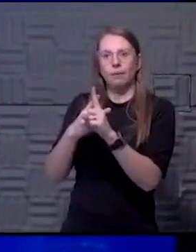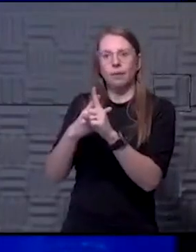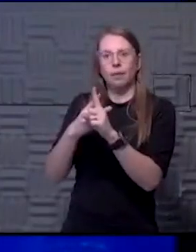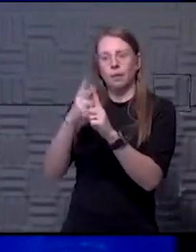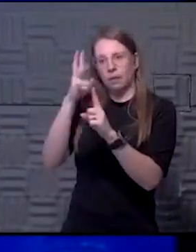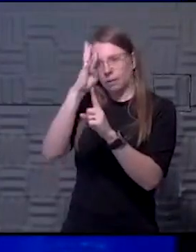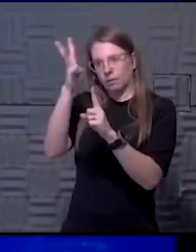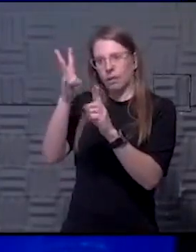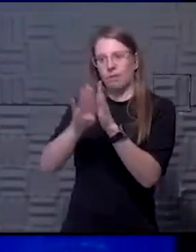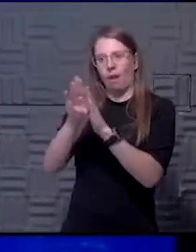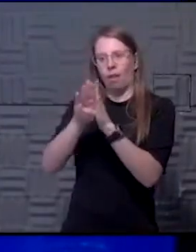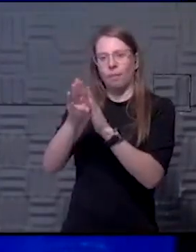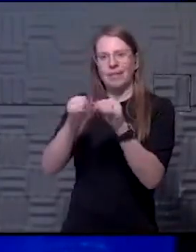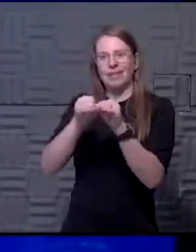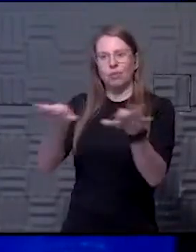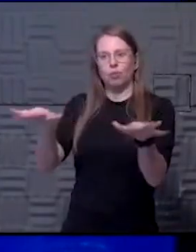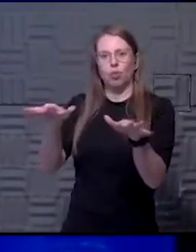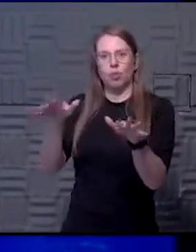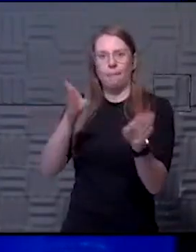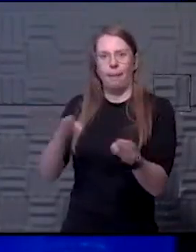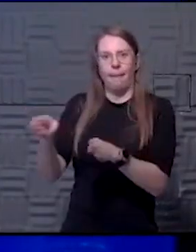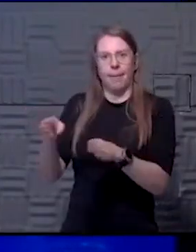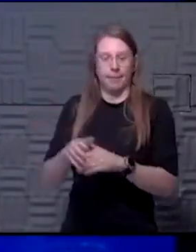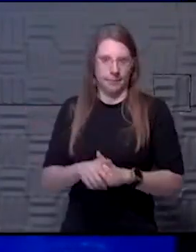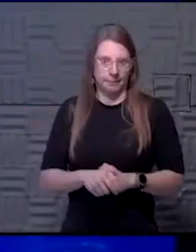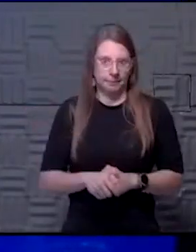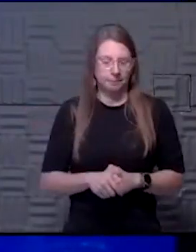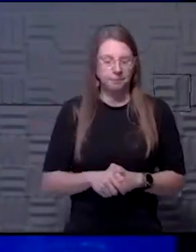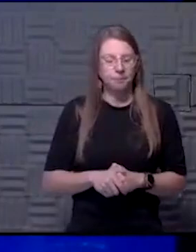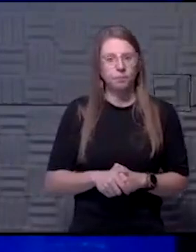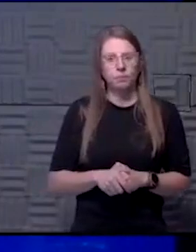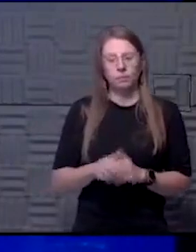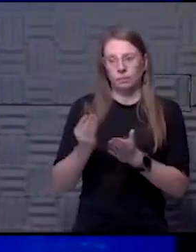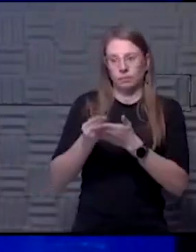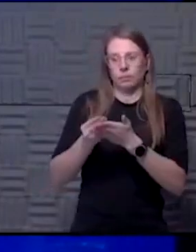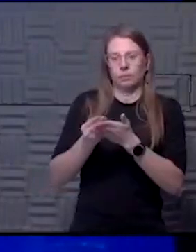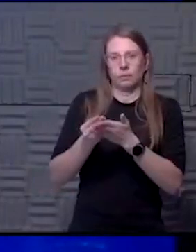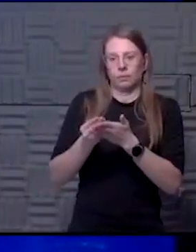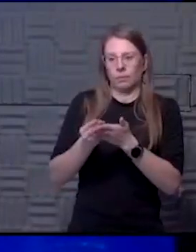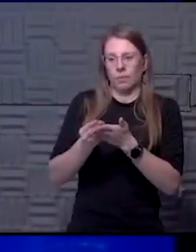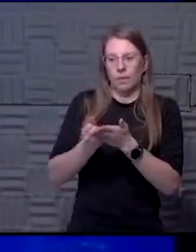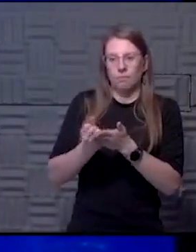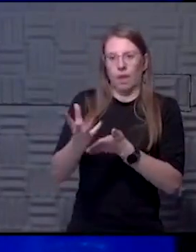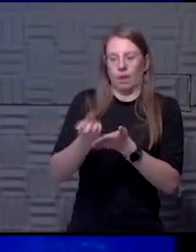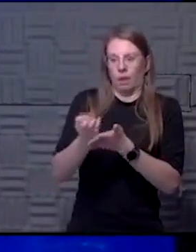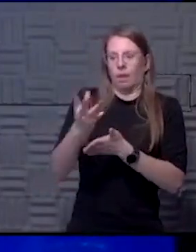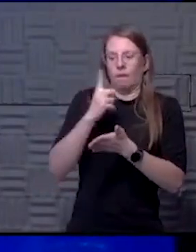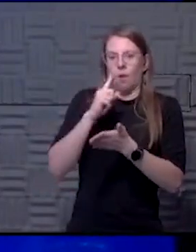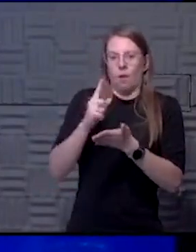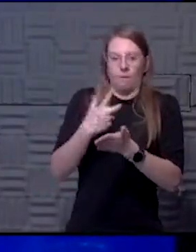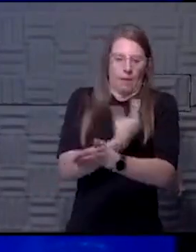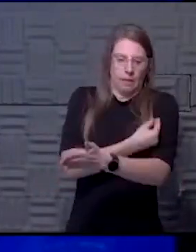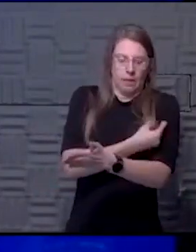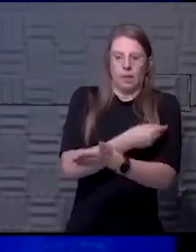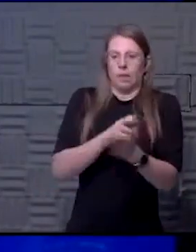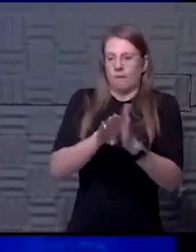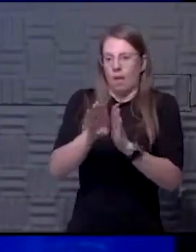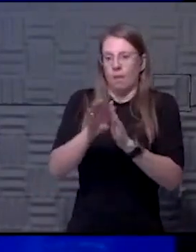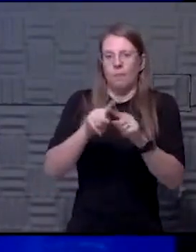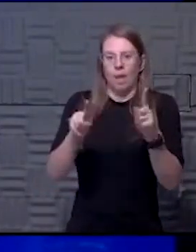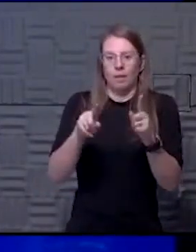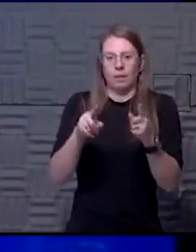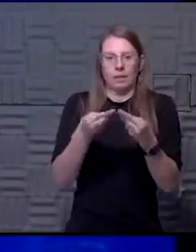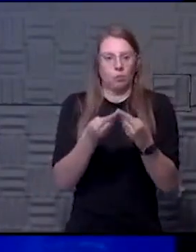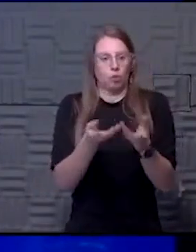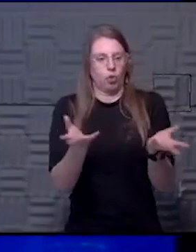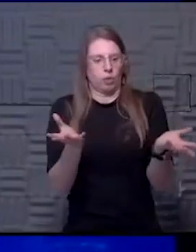distribution plan, and that you know, there's all this money's been spent on the vaccine and development of the vaccine, but distribution has just been